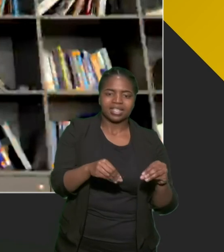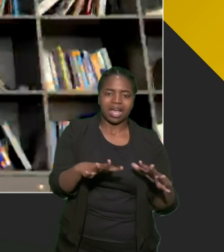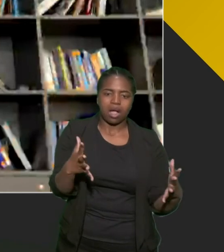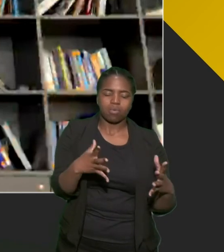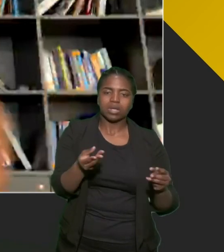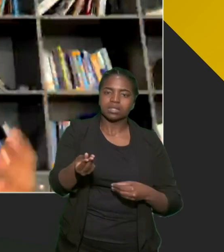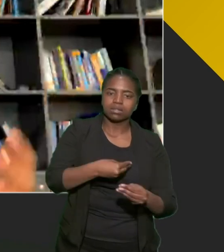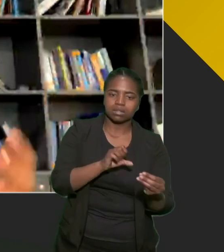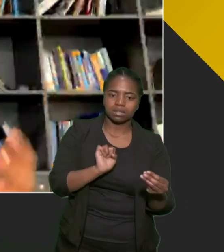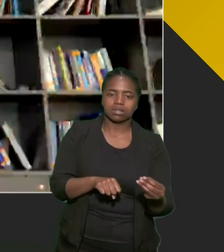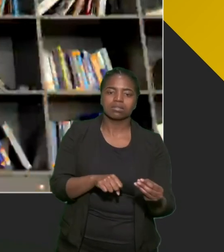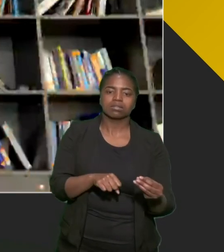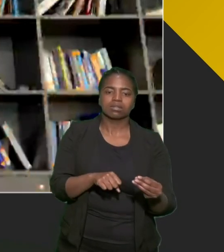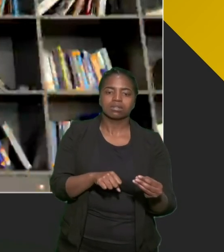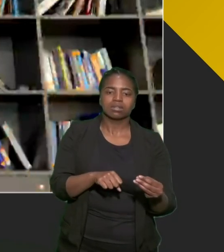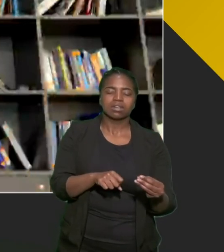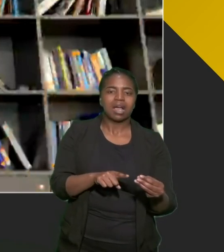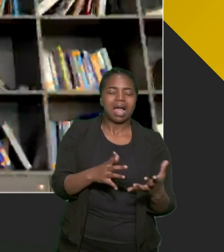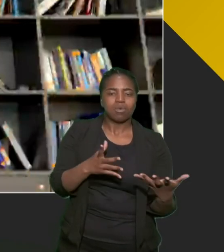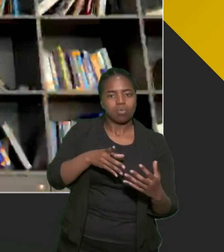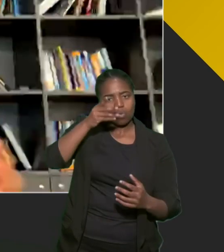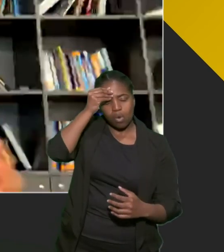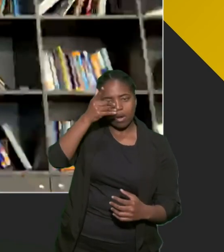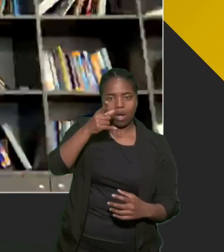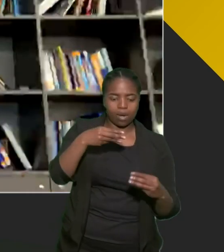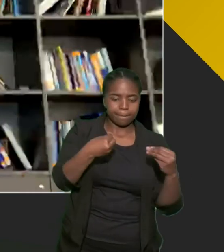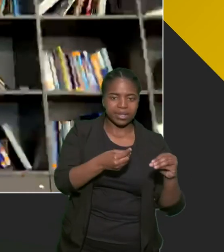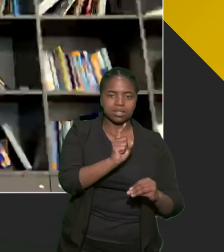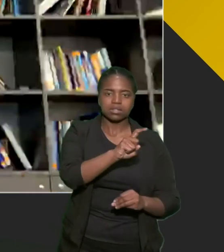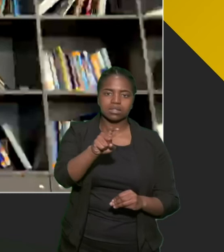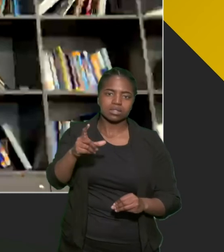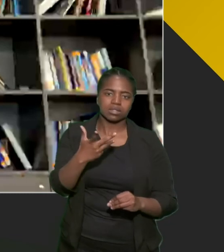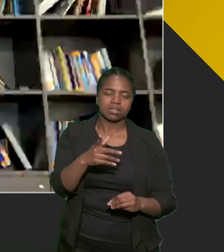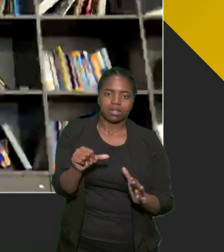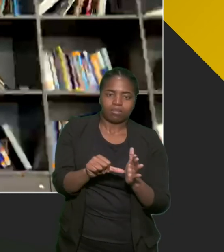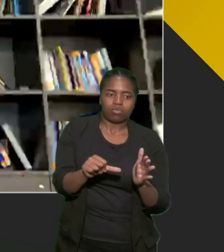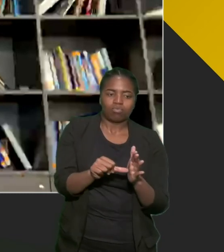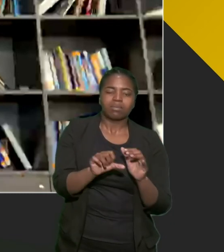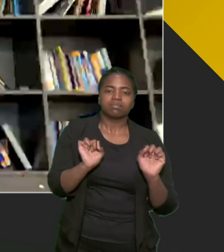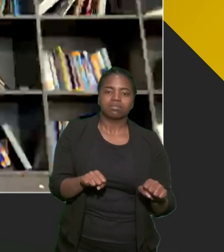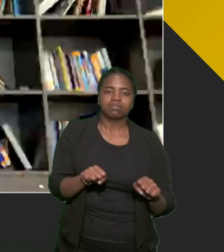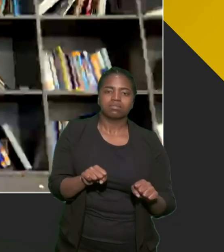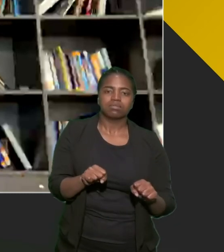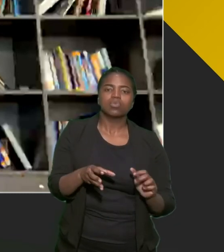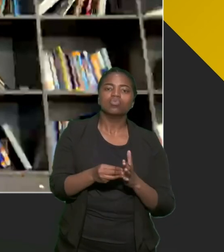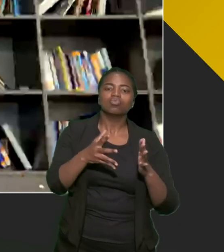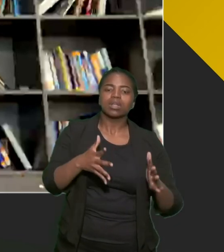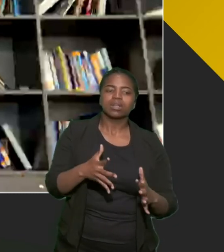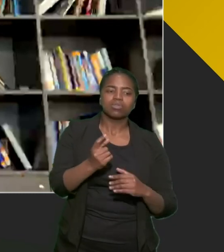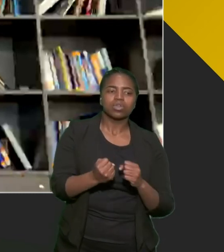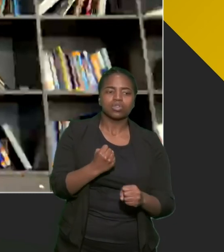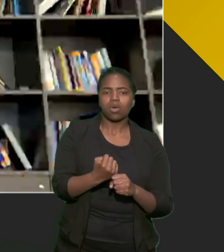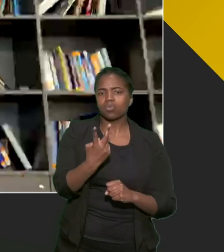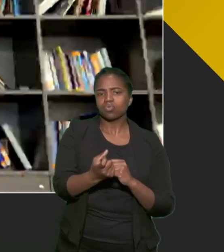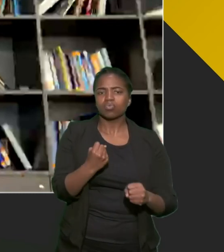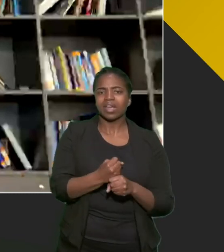And at the academy, there's this thing called the student entrepreneurial, which is one of the core programs. Students for the 2 years that they're